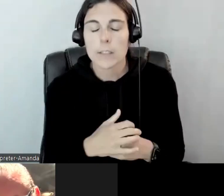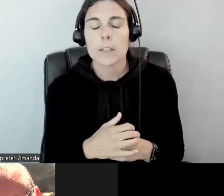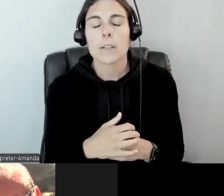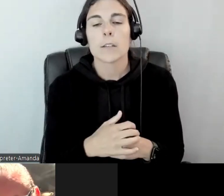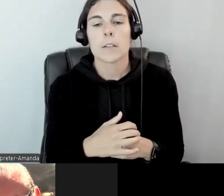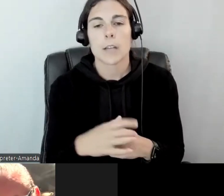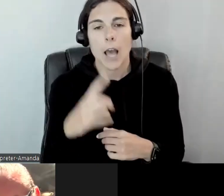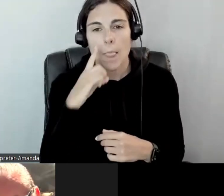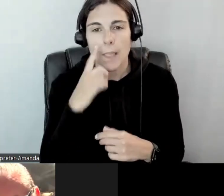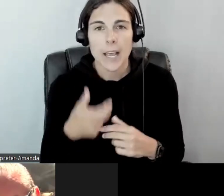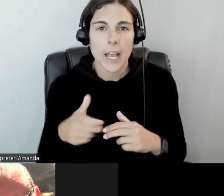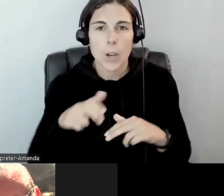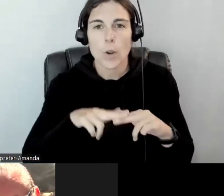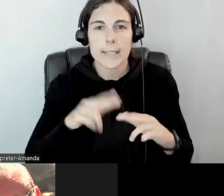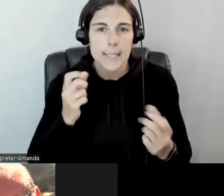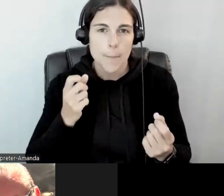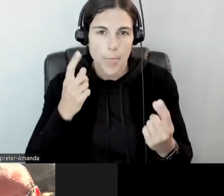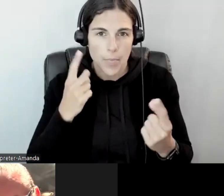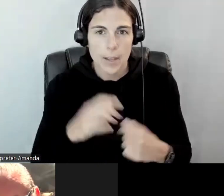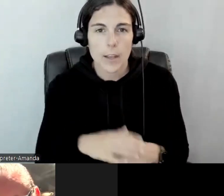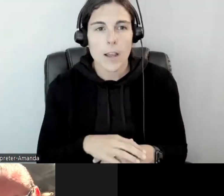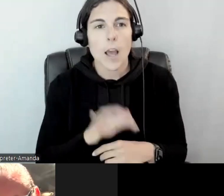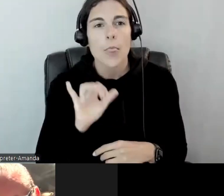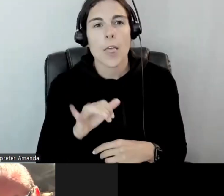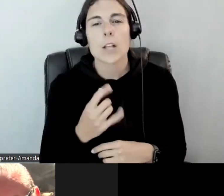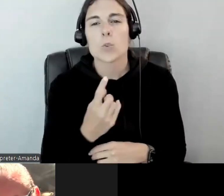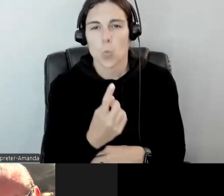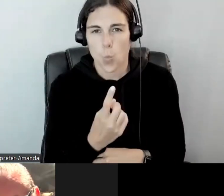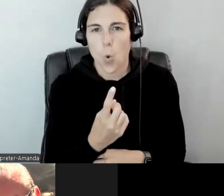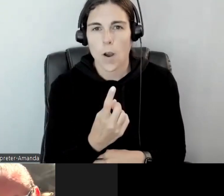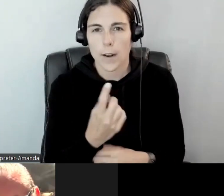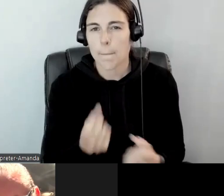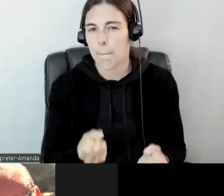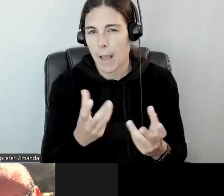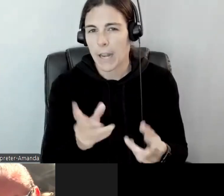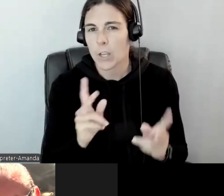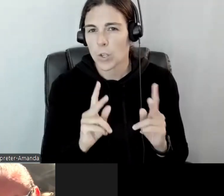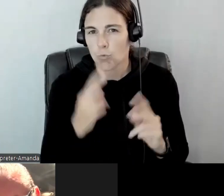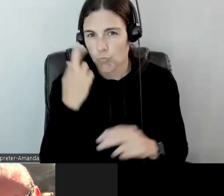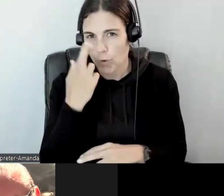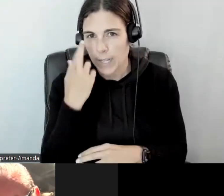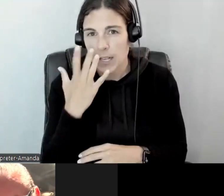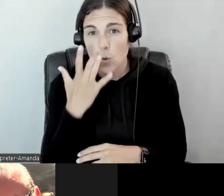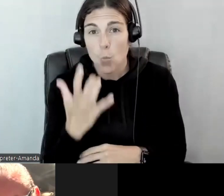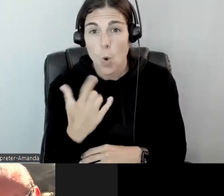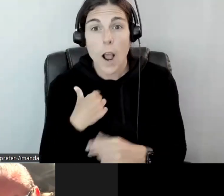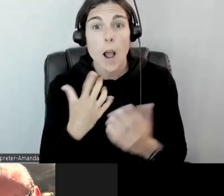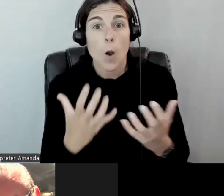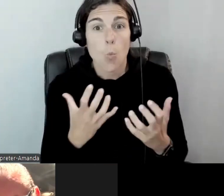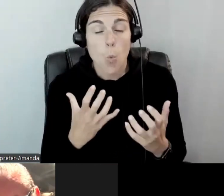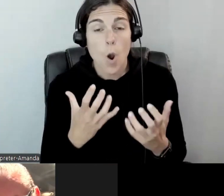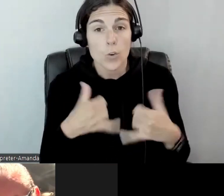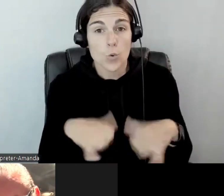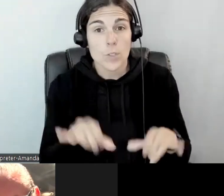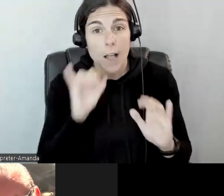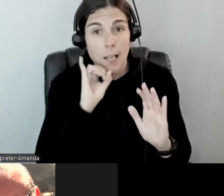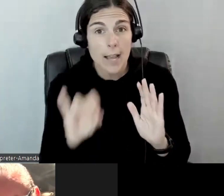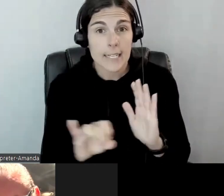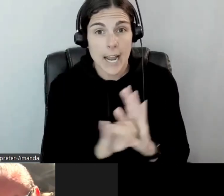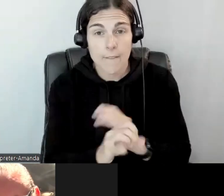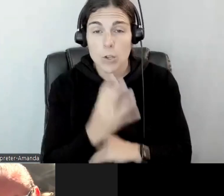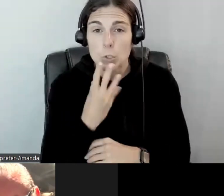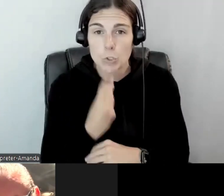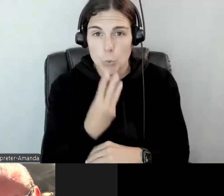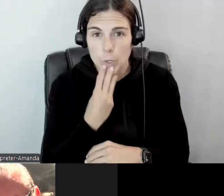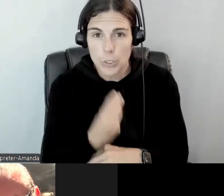it increases empathy. So that's one of the many reasons why I still want to identify Jewishly rather